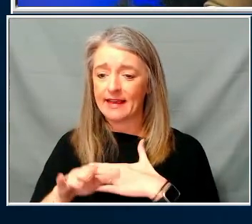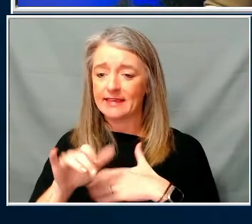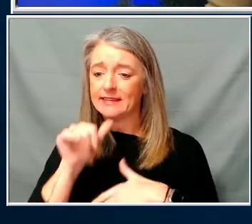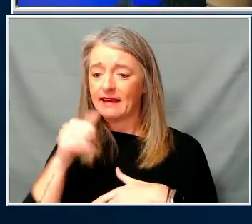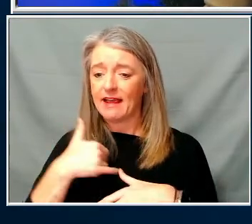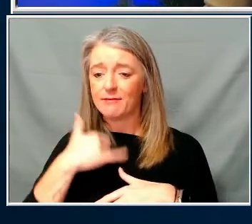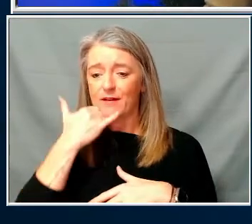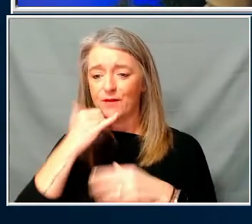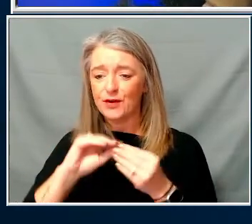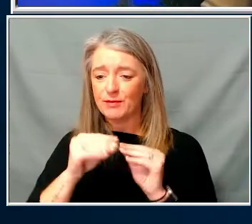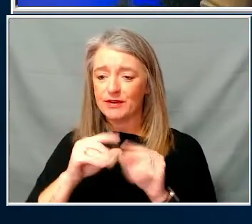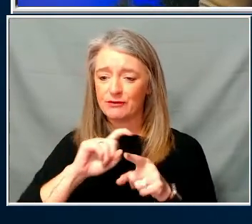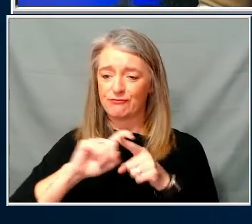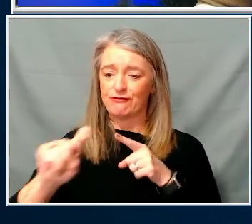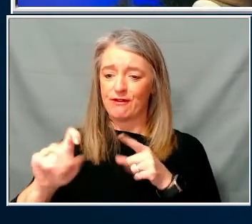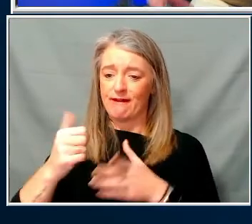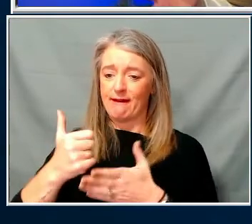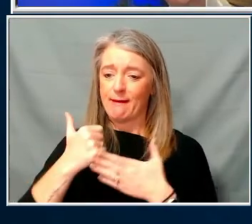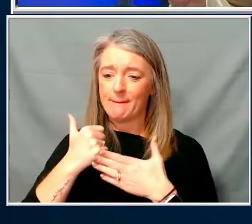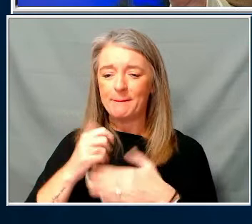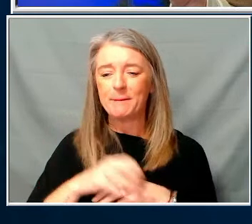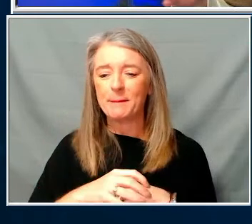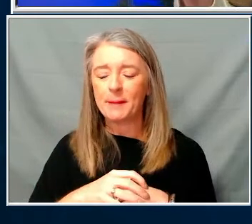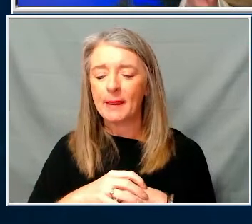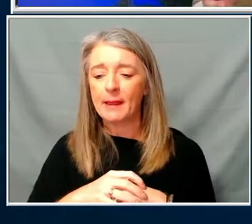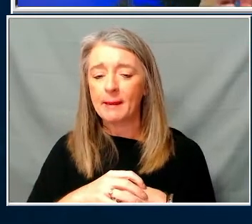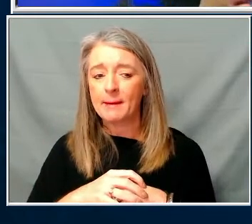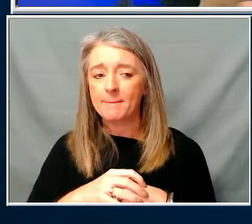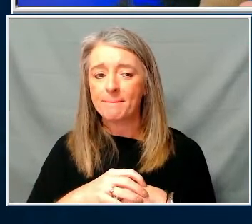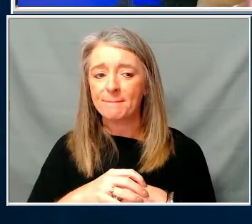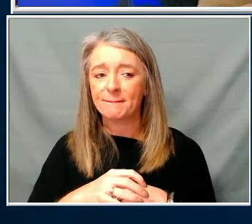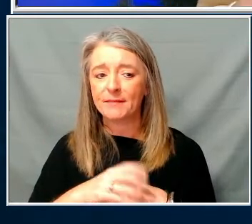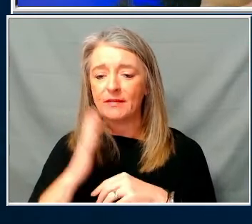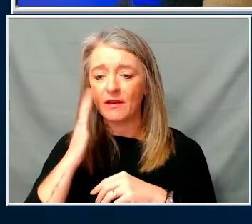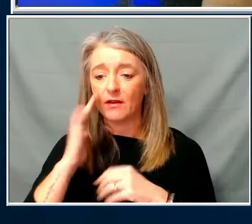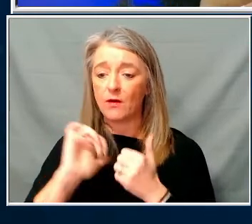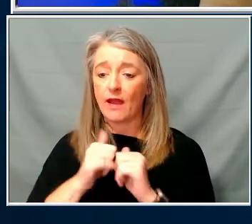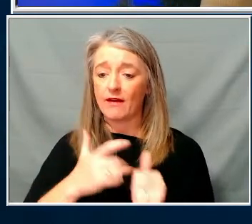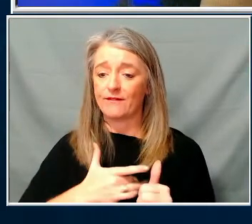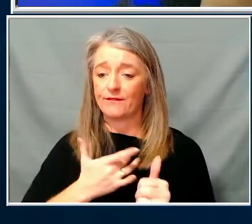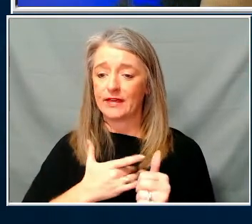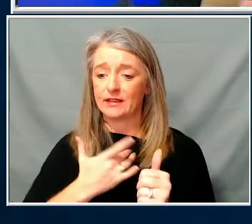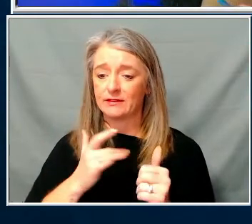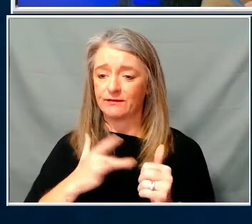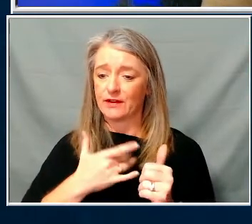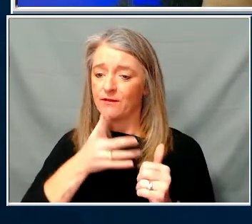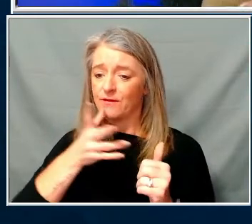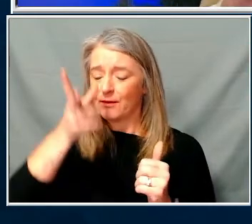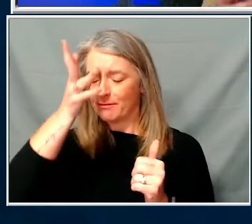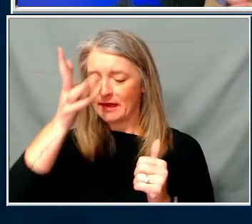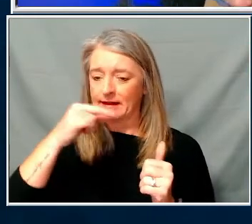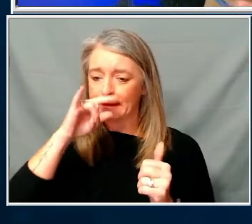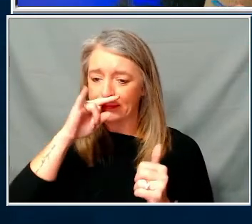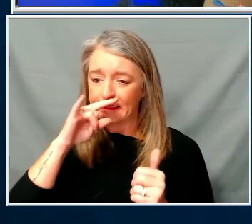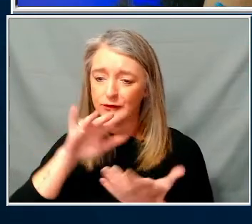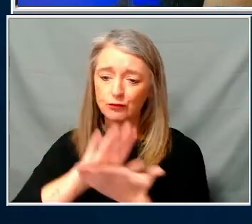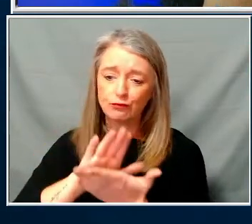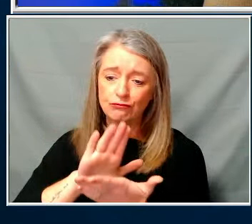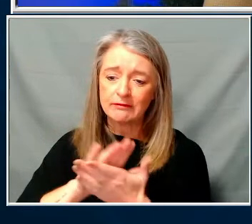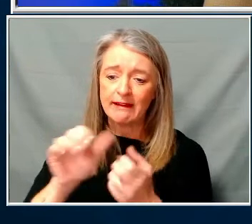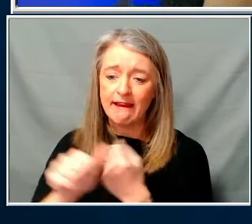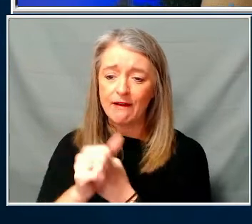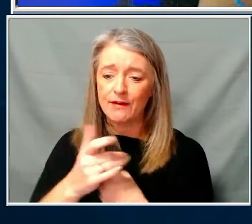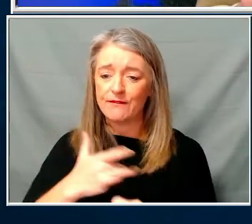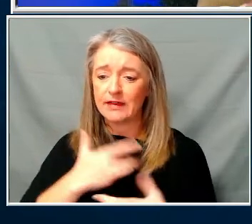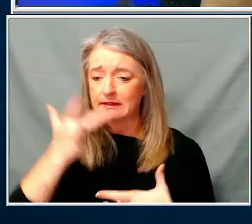cell phone to give you a call and help me out. But so I know how it feels, and it must feel for parents right now. Their kids are in school, and everyone feels like they're getting